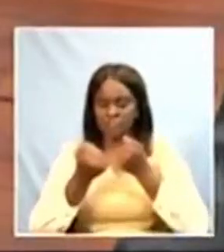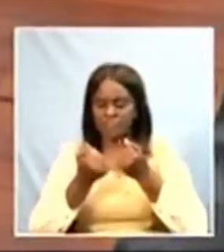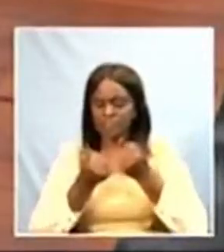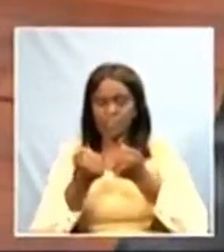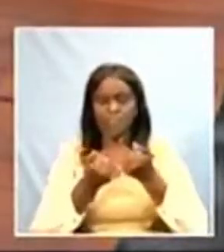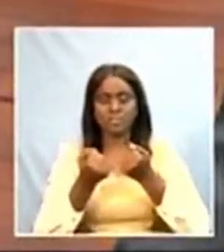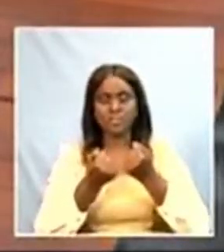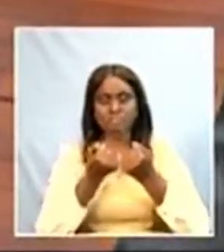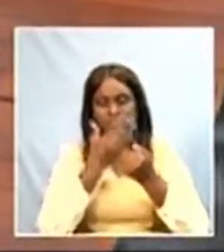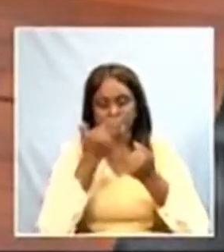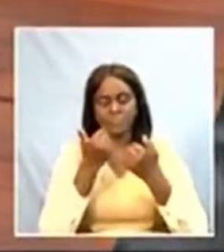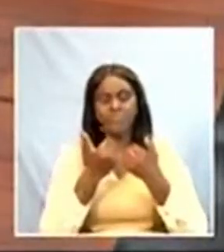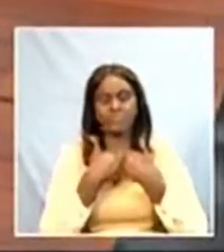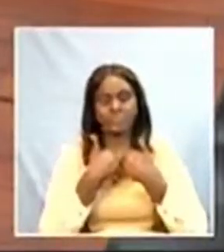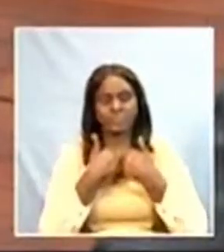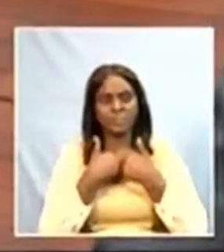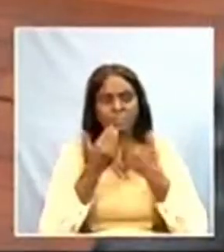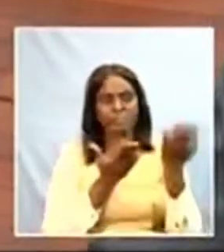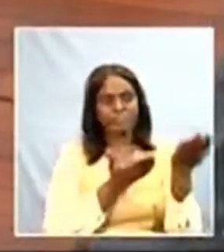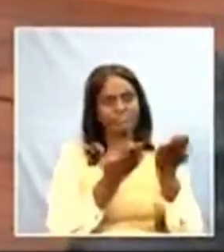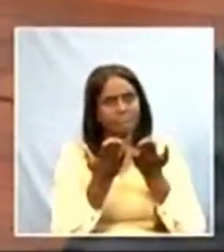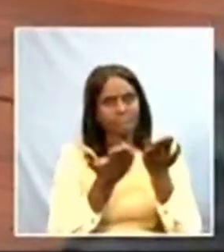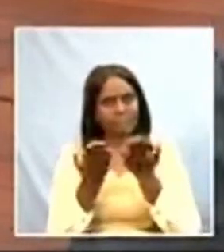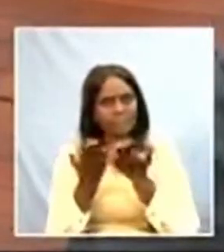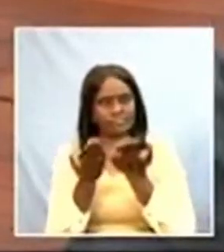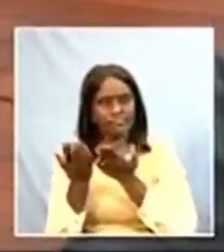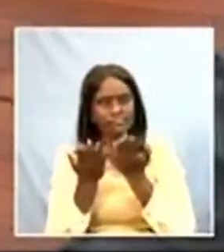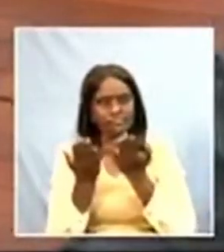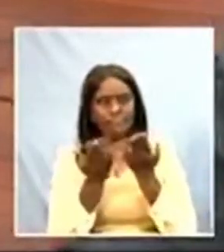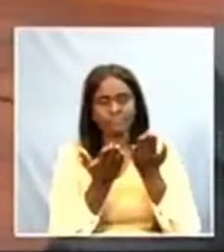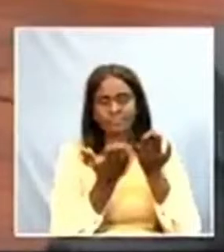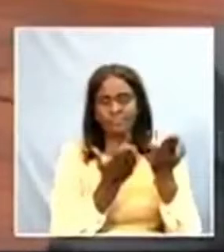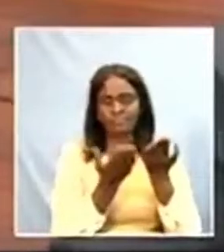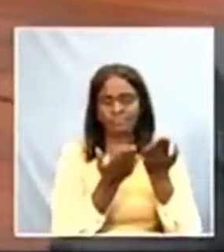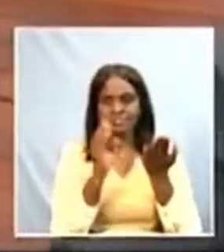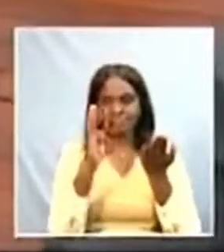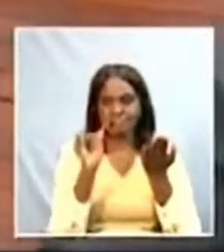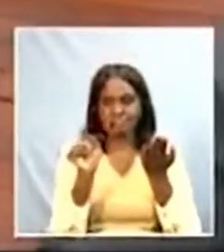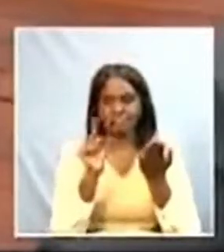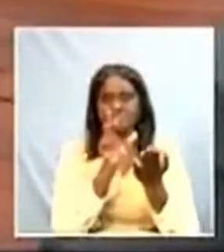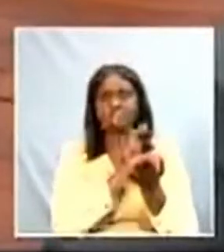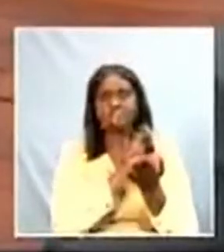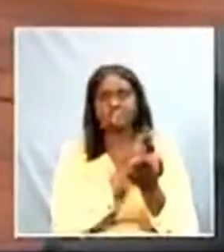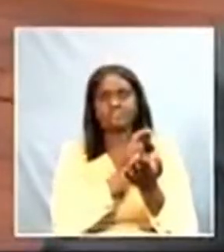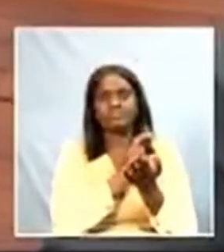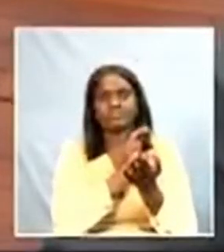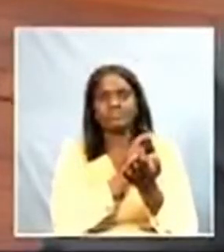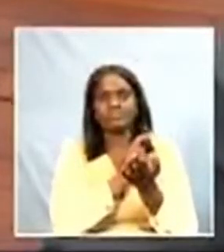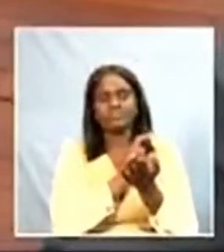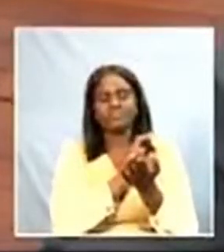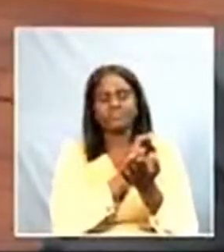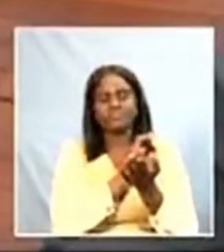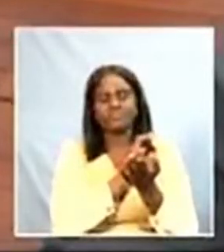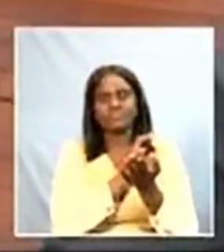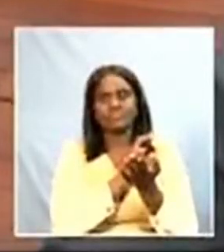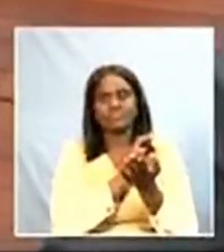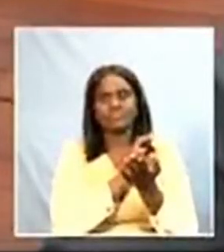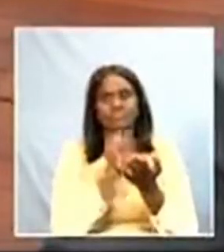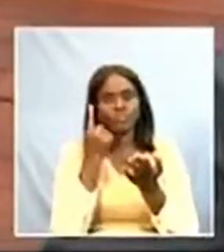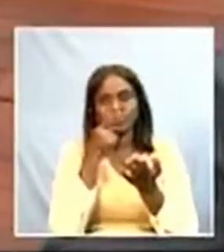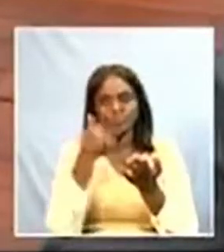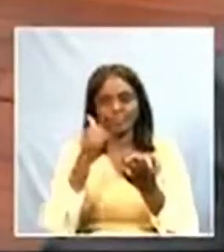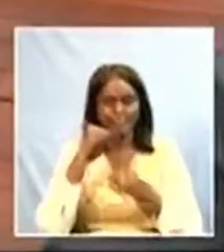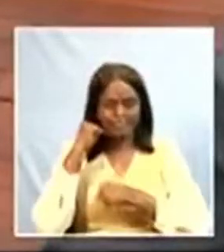should be serviced by the police, who seem to be